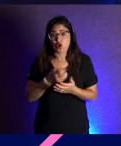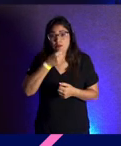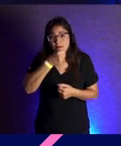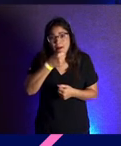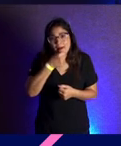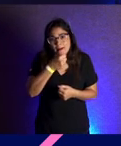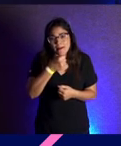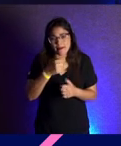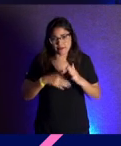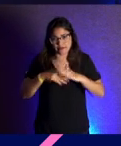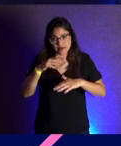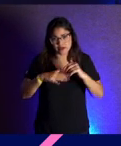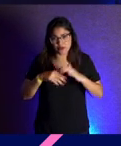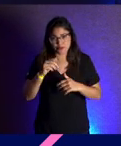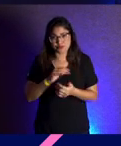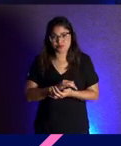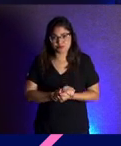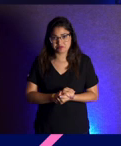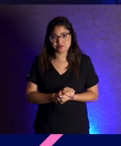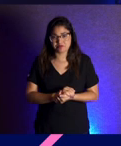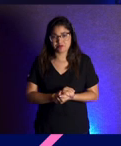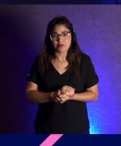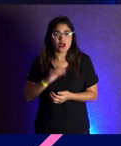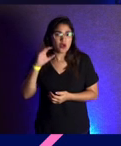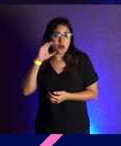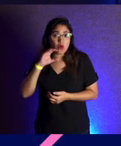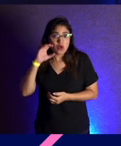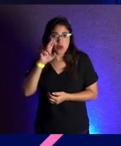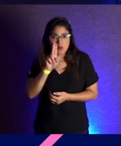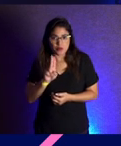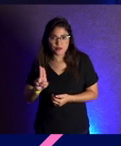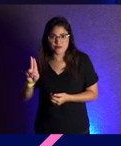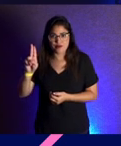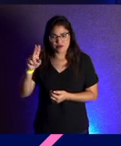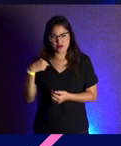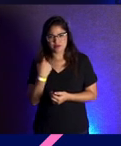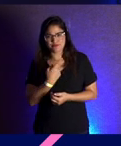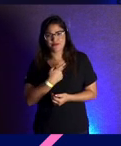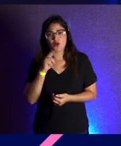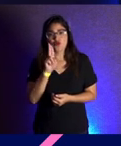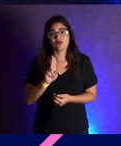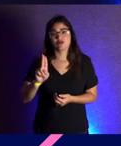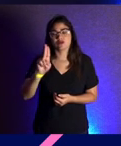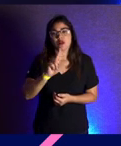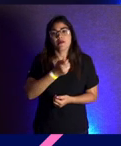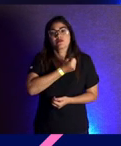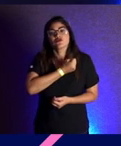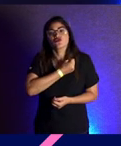Philadelphia. And we used data from 8 sources to analyze killings by police in the Philippines.